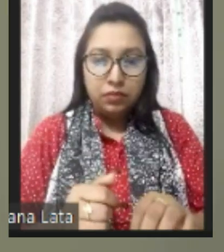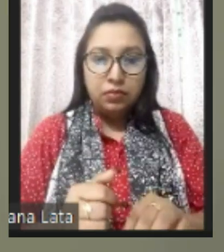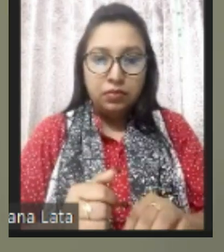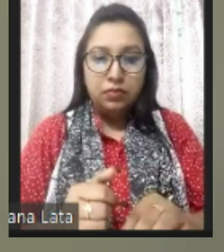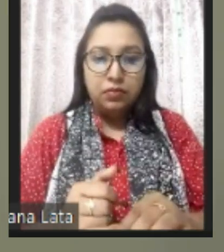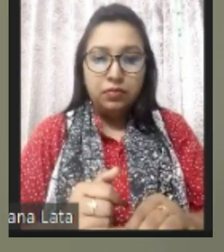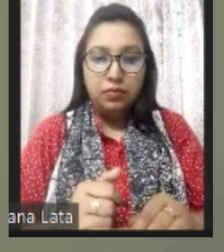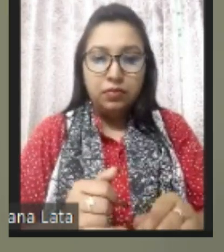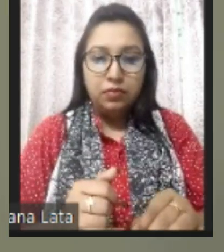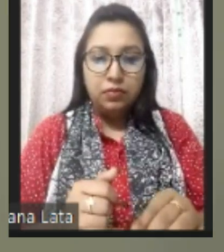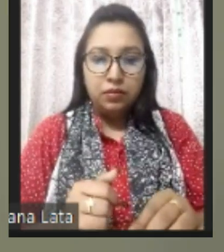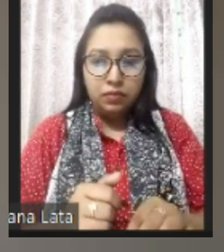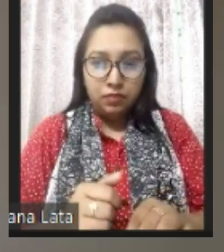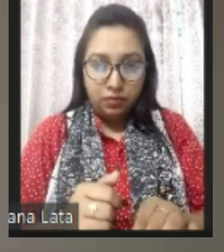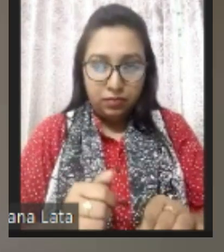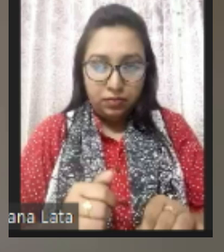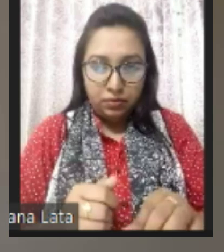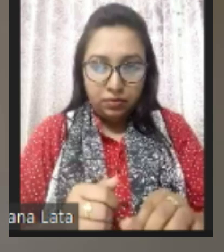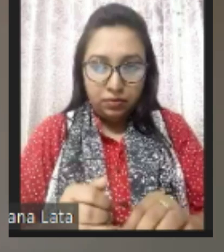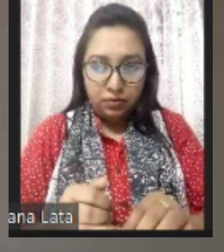in. So,